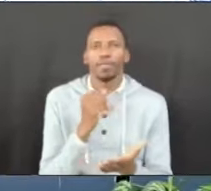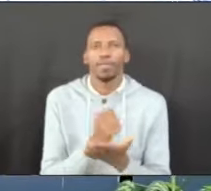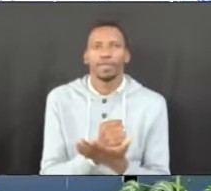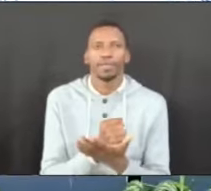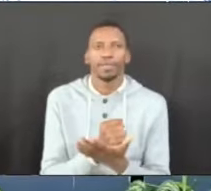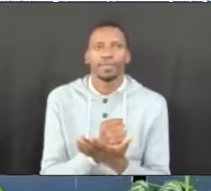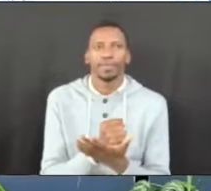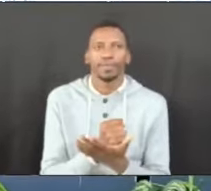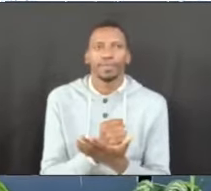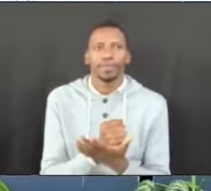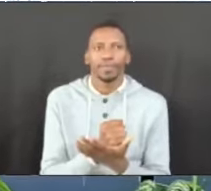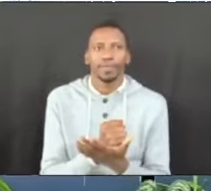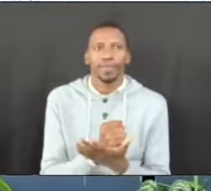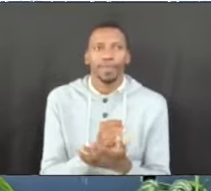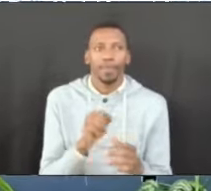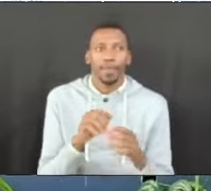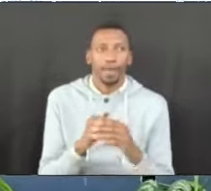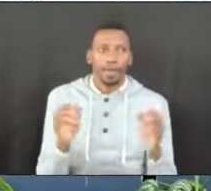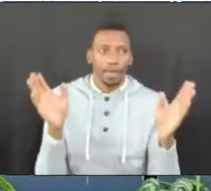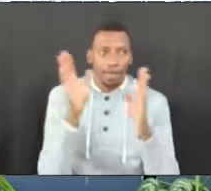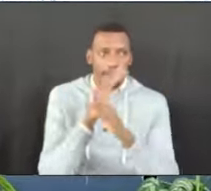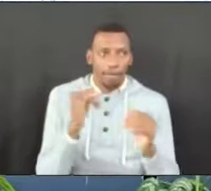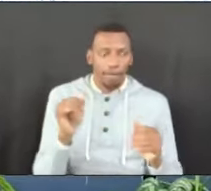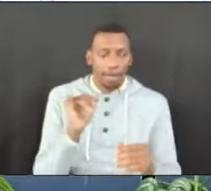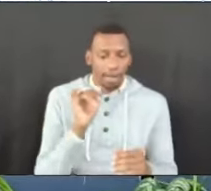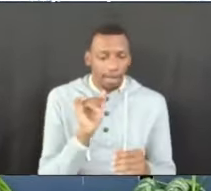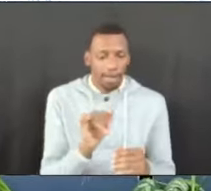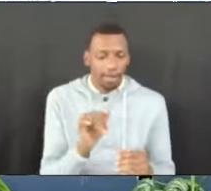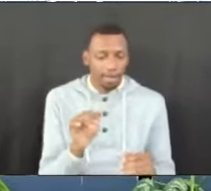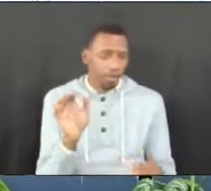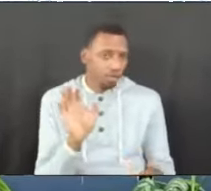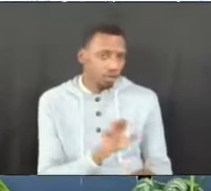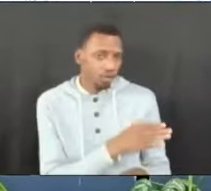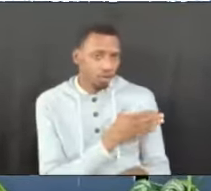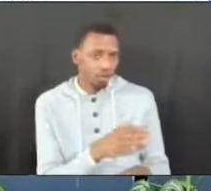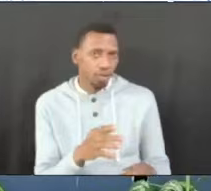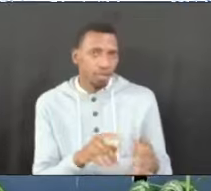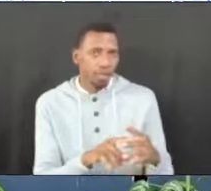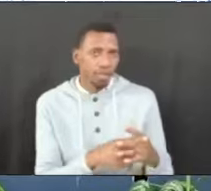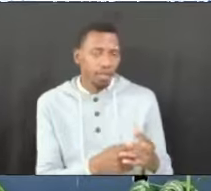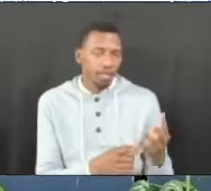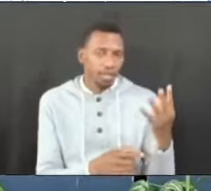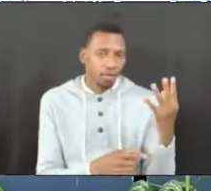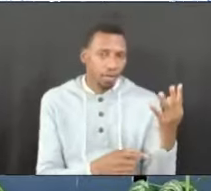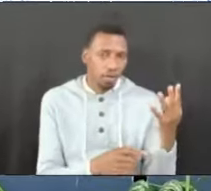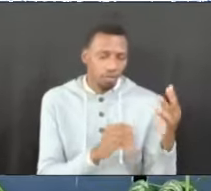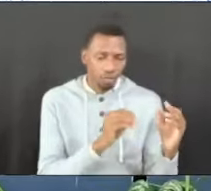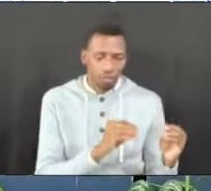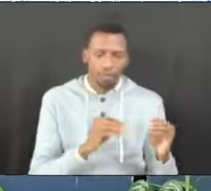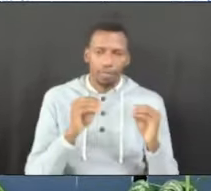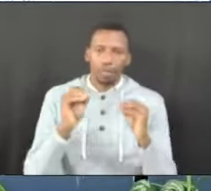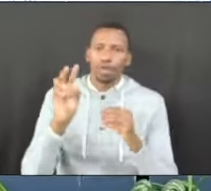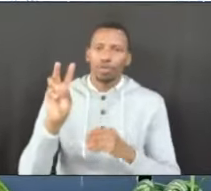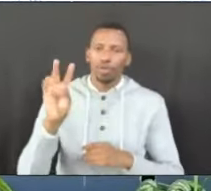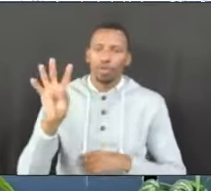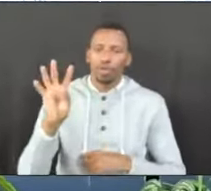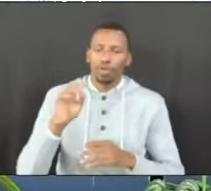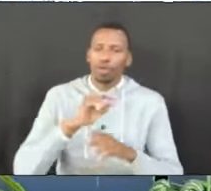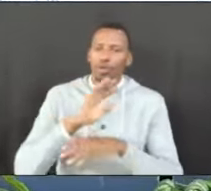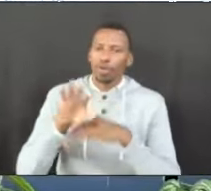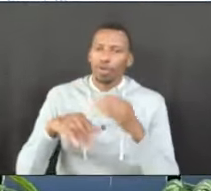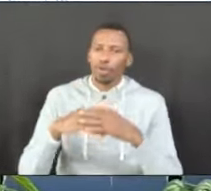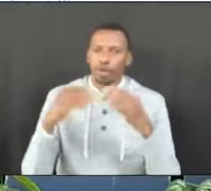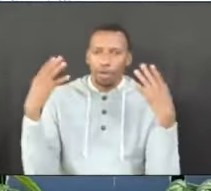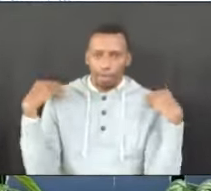singing in music in heaven. It is a crescendo starting from 4 to 24 to all the angels and